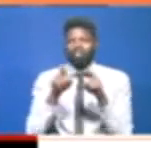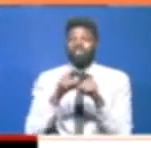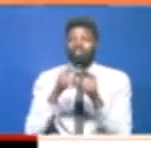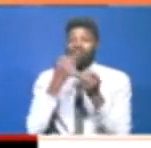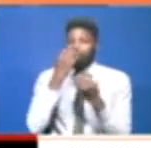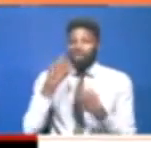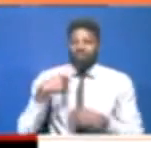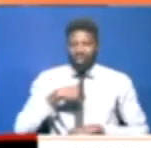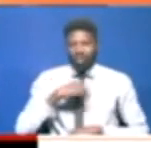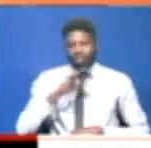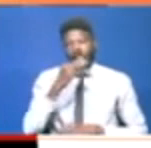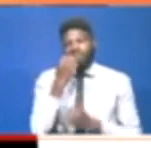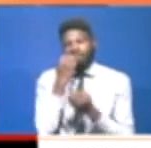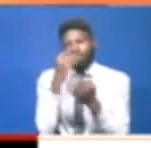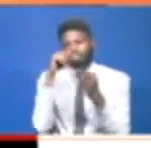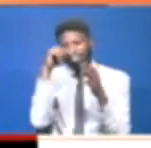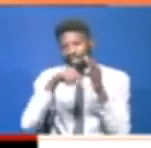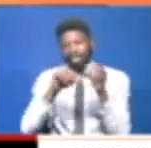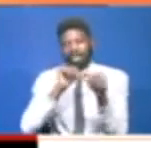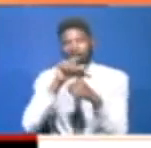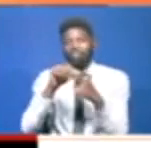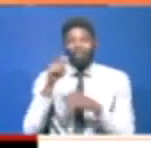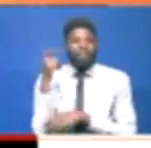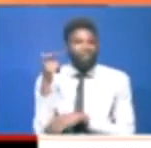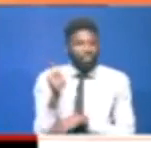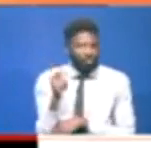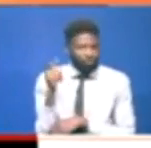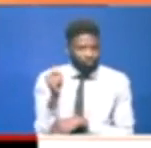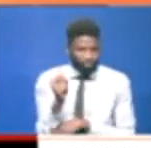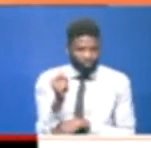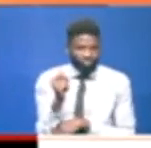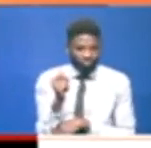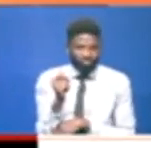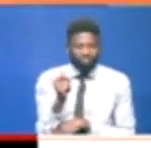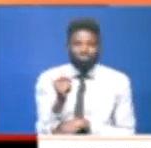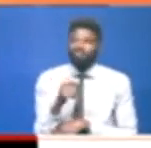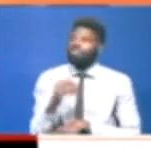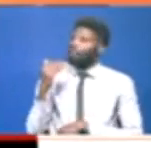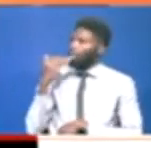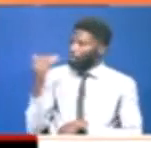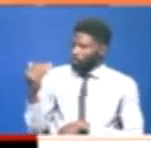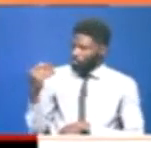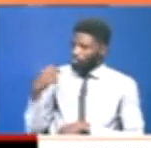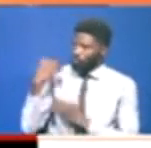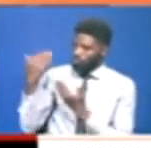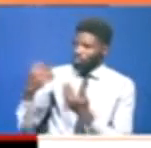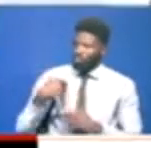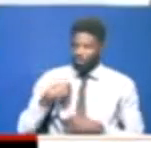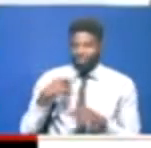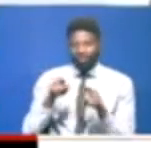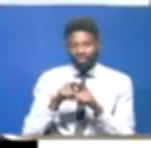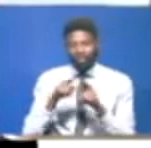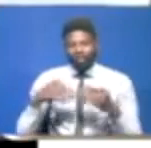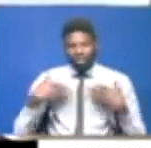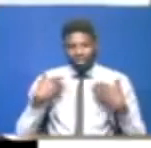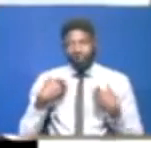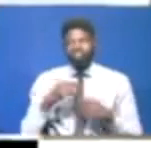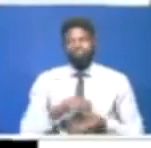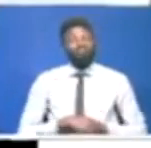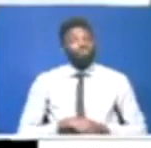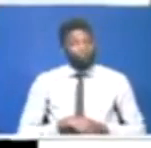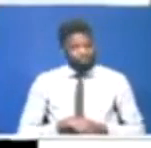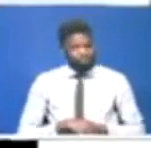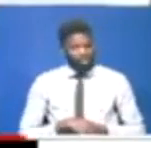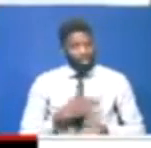your insight around the pension industry in Kenya. Thank you very much for having me. I'm glad. Well, our conversation